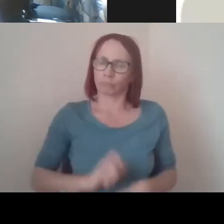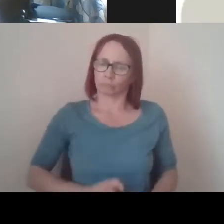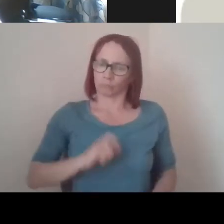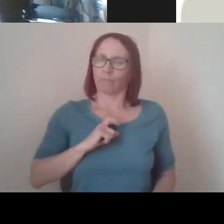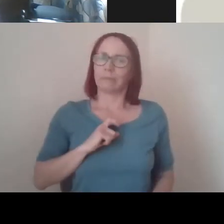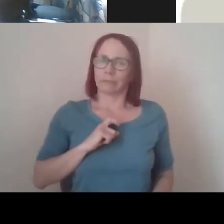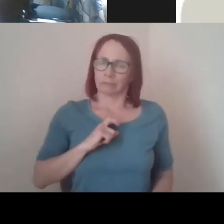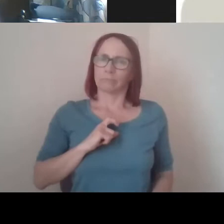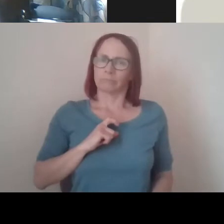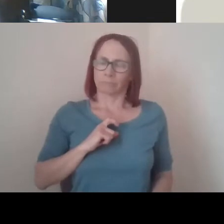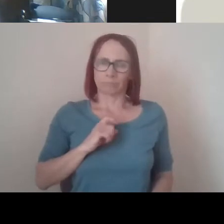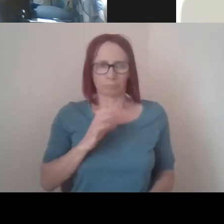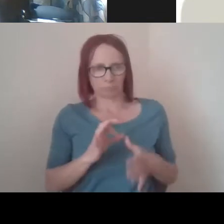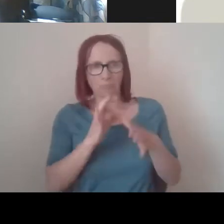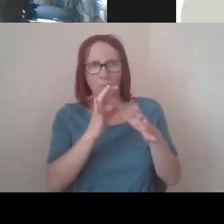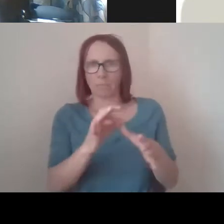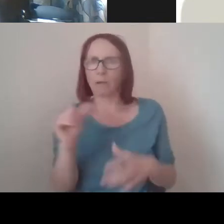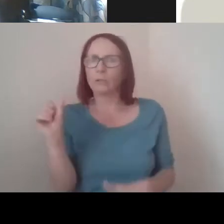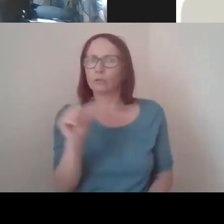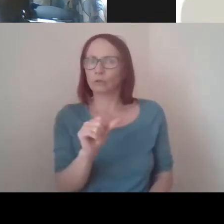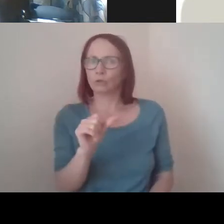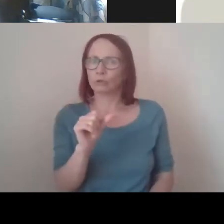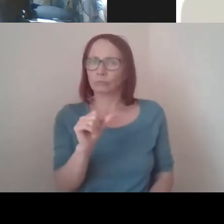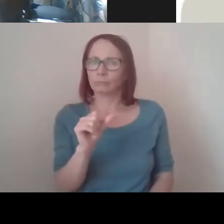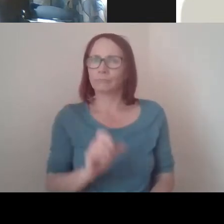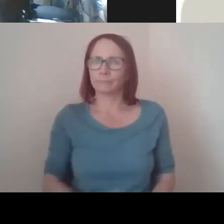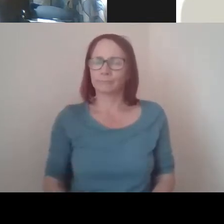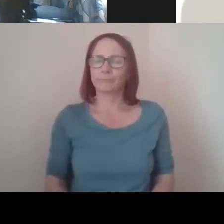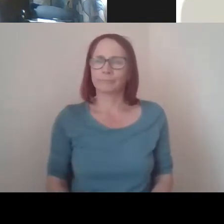assured about applying to be a public